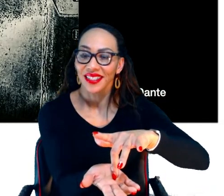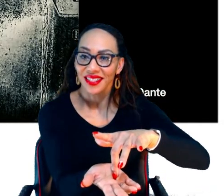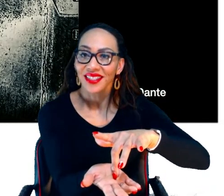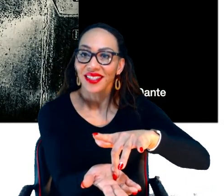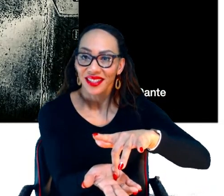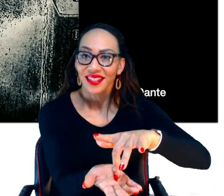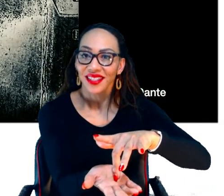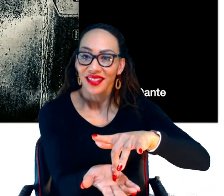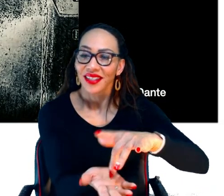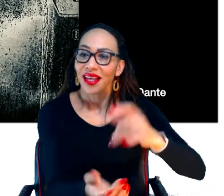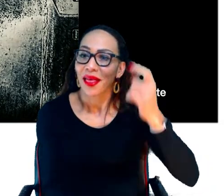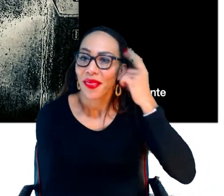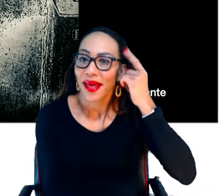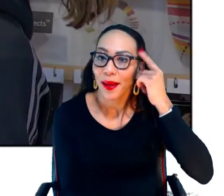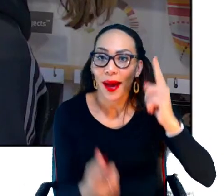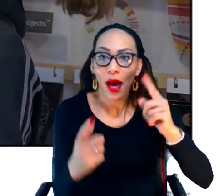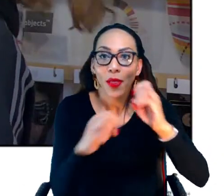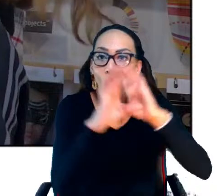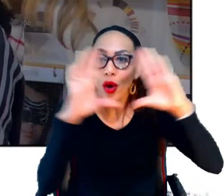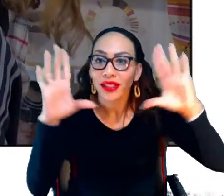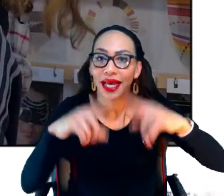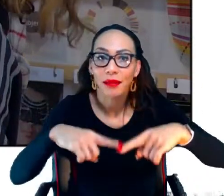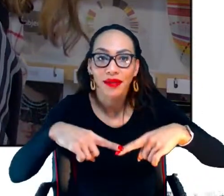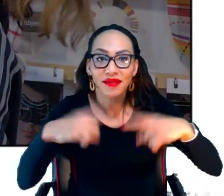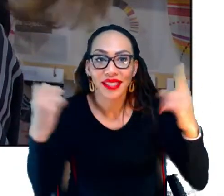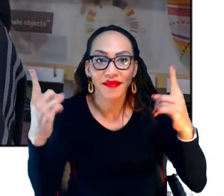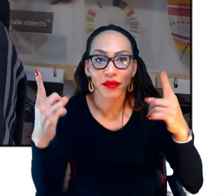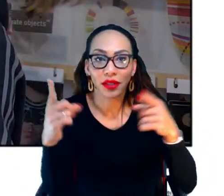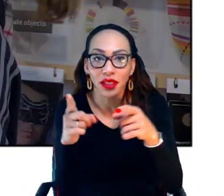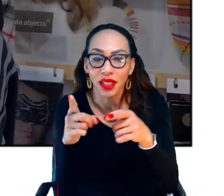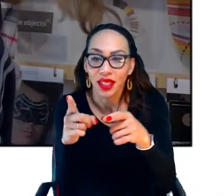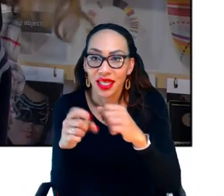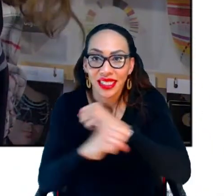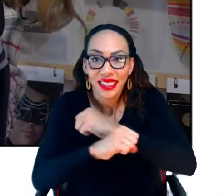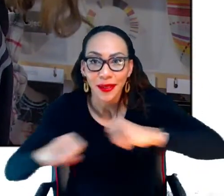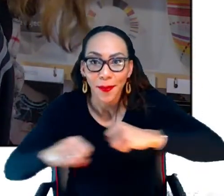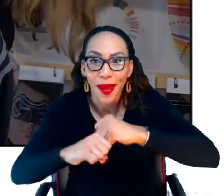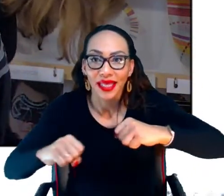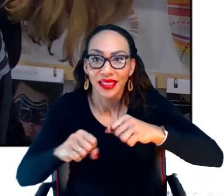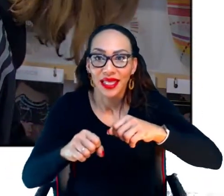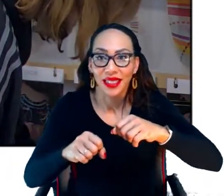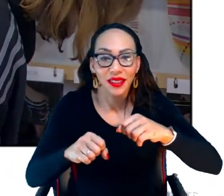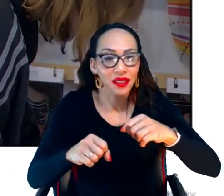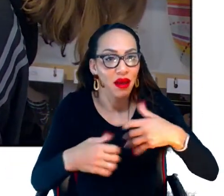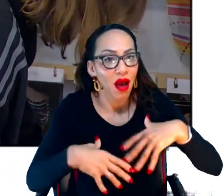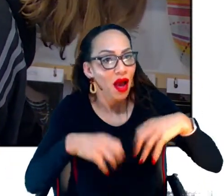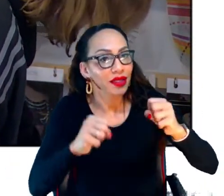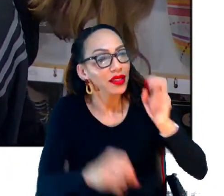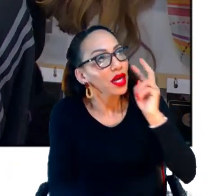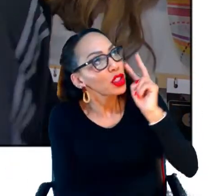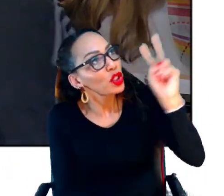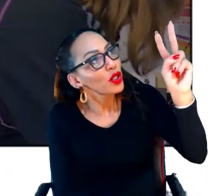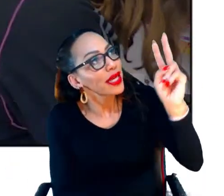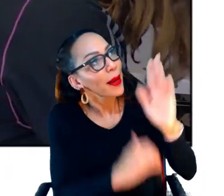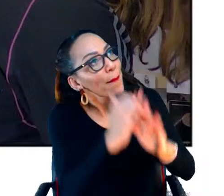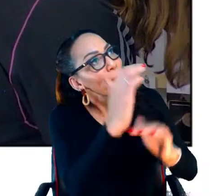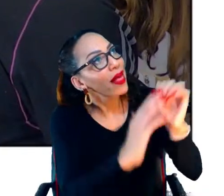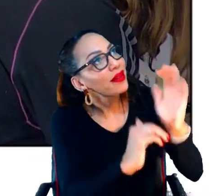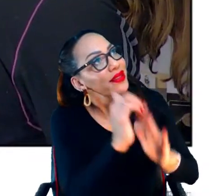different spaces and that. So I was like kind of starting to look around different buildings and things like that, and then